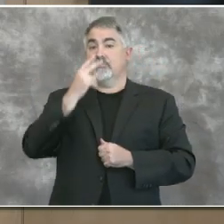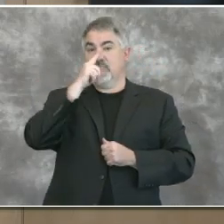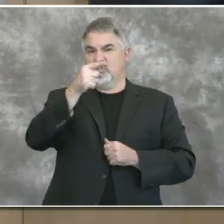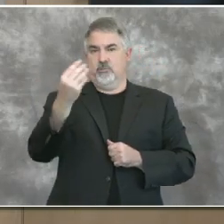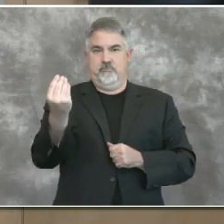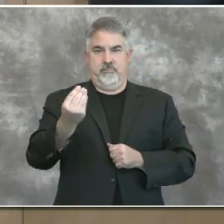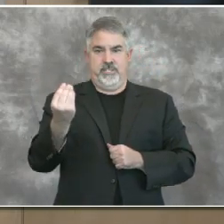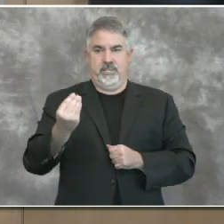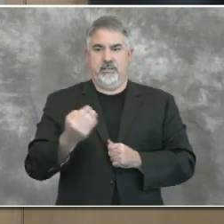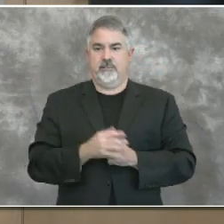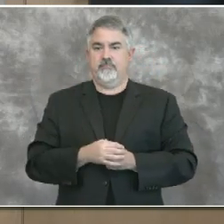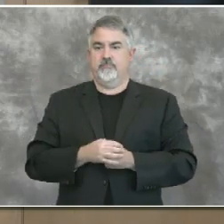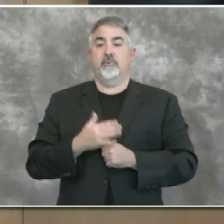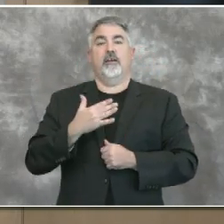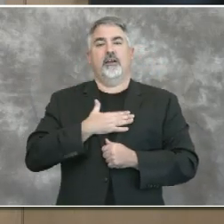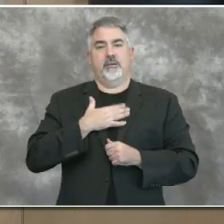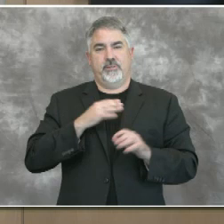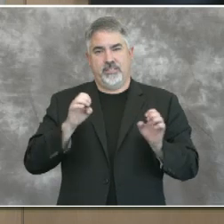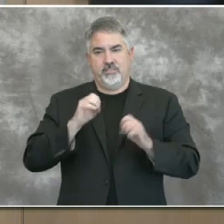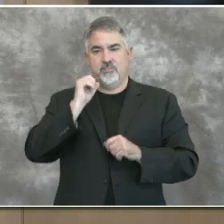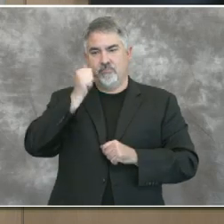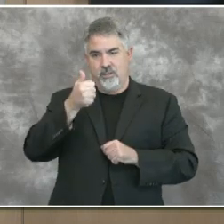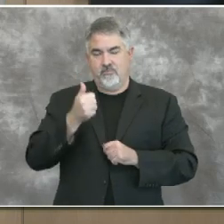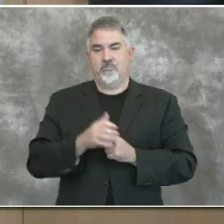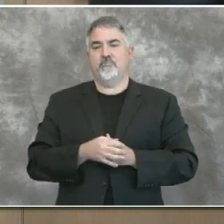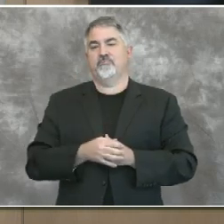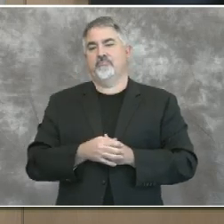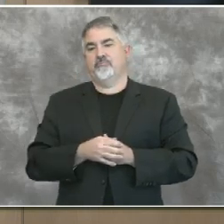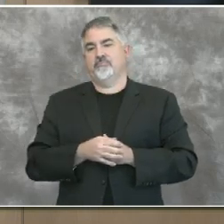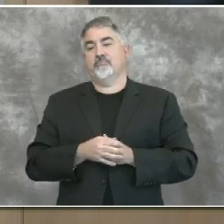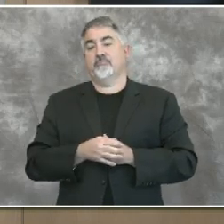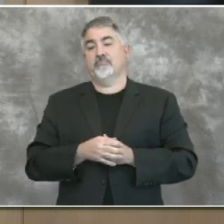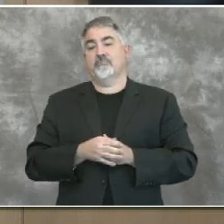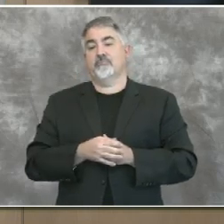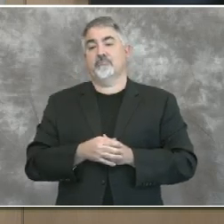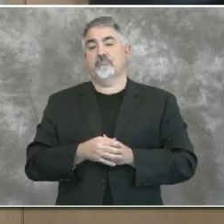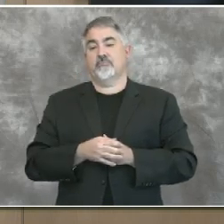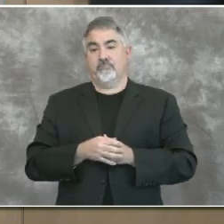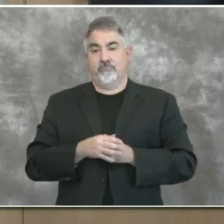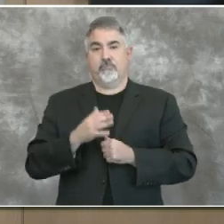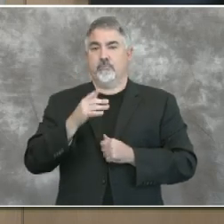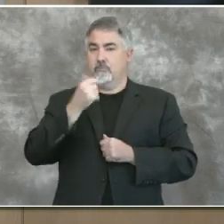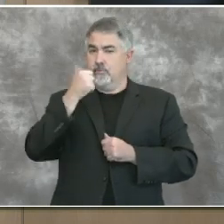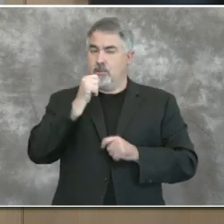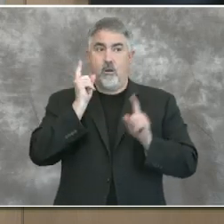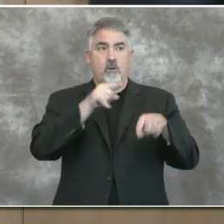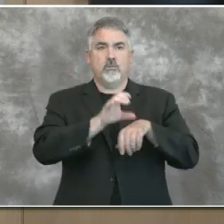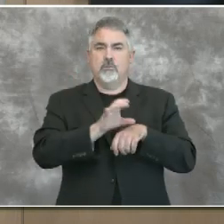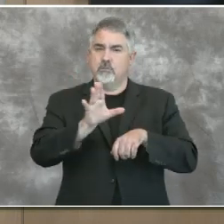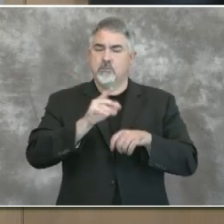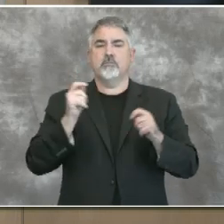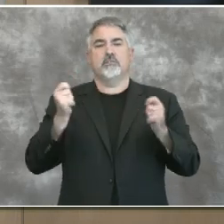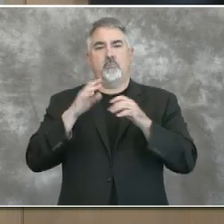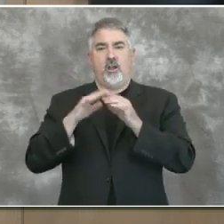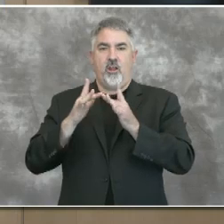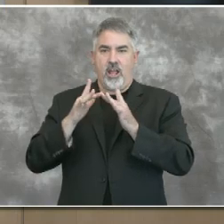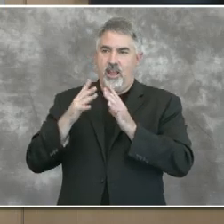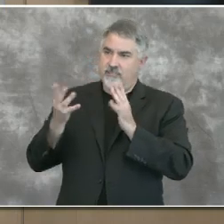happy Easter, and please celebrate it online and not in person. Enjoy your Sunday, and